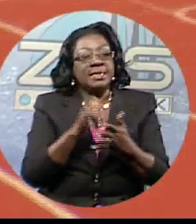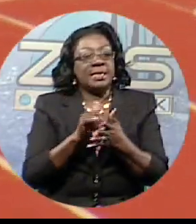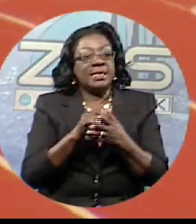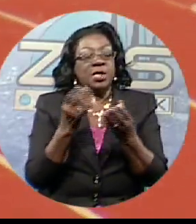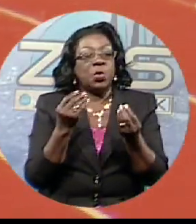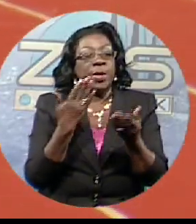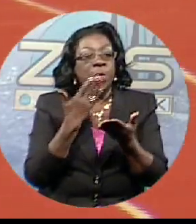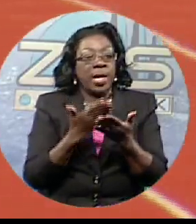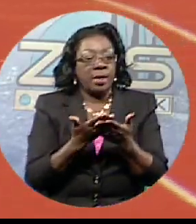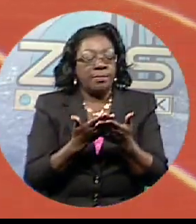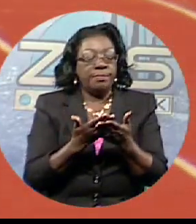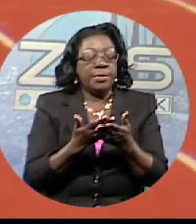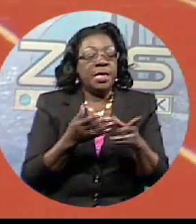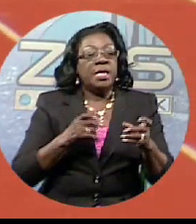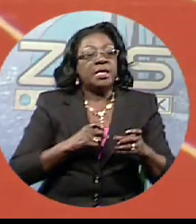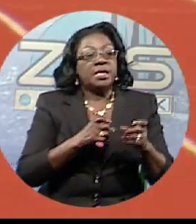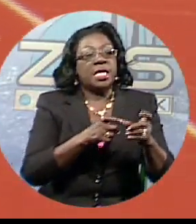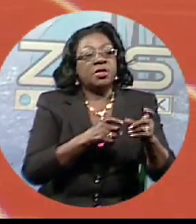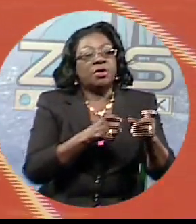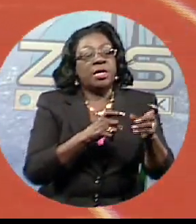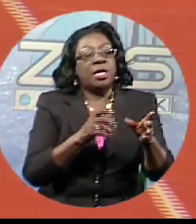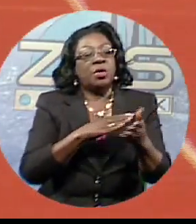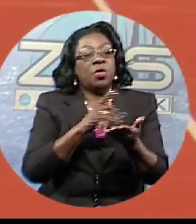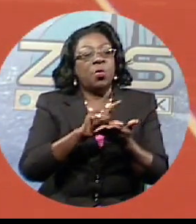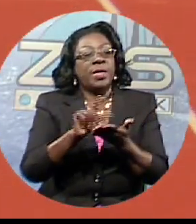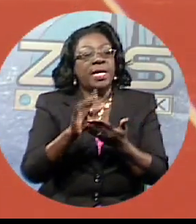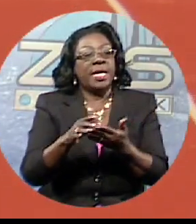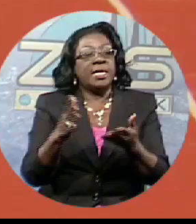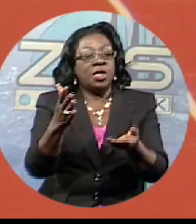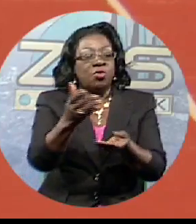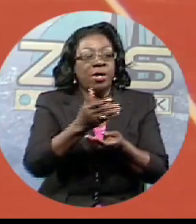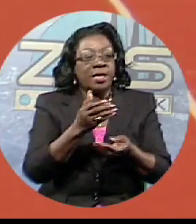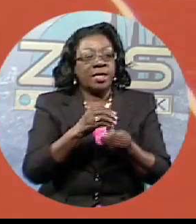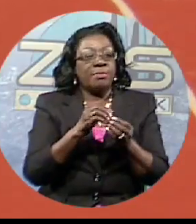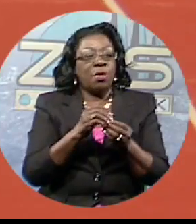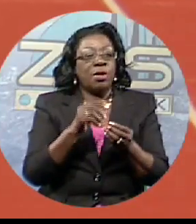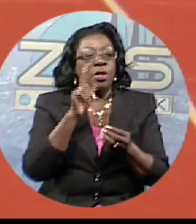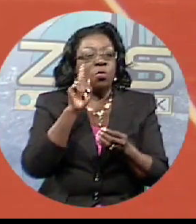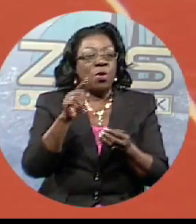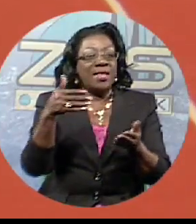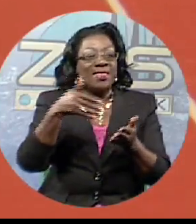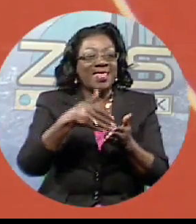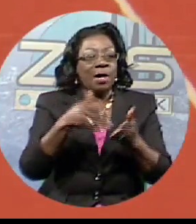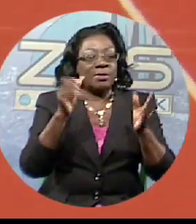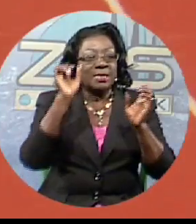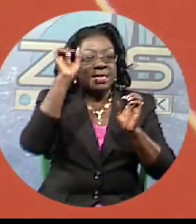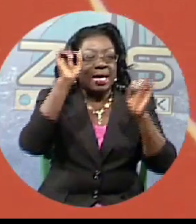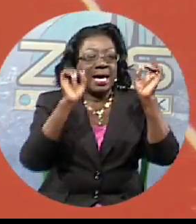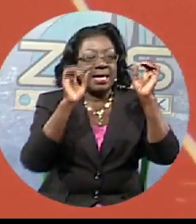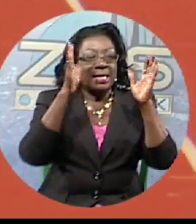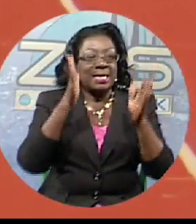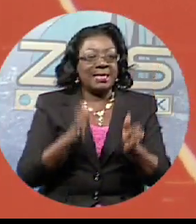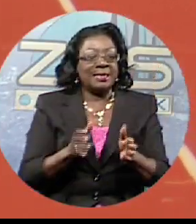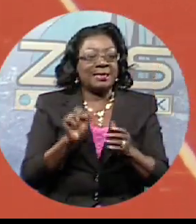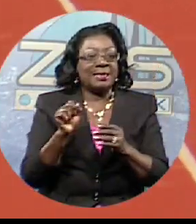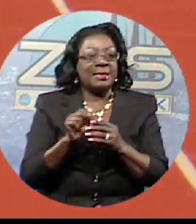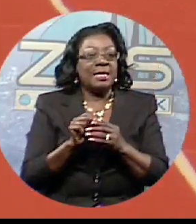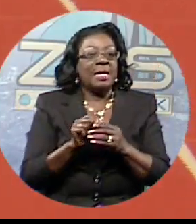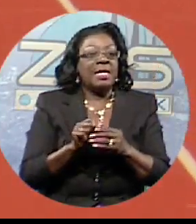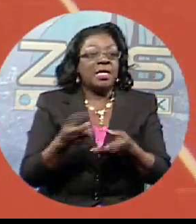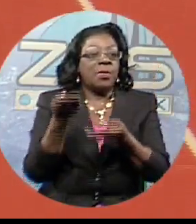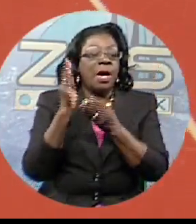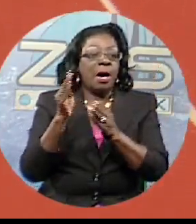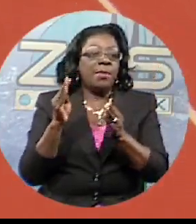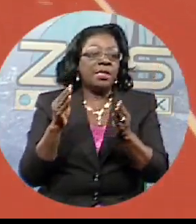The Star Trackers Club meet held on the weekend attracted more than 1,000 athletes. The feature race on the day was the Bahamas versus Jamaica in the